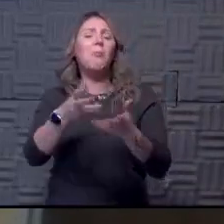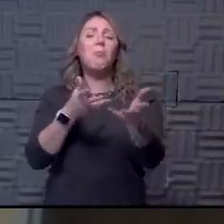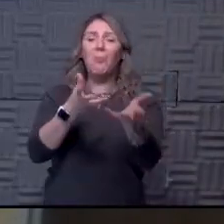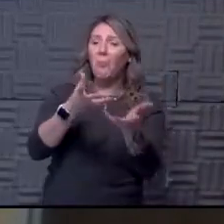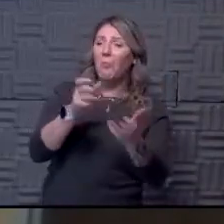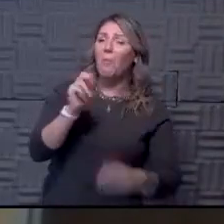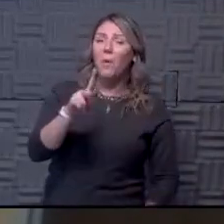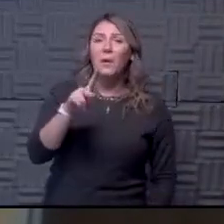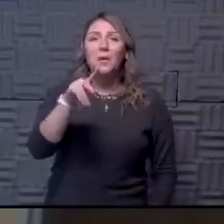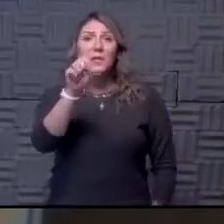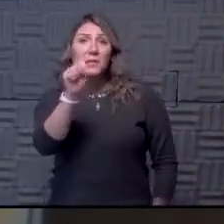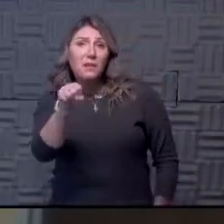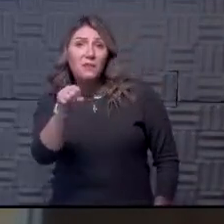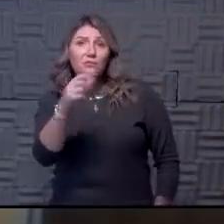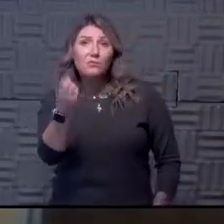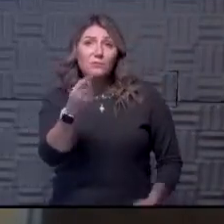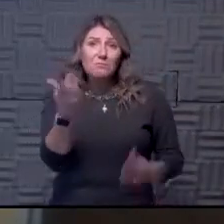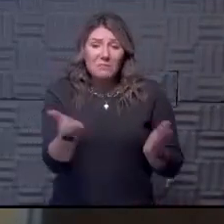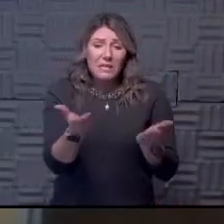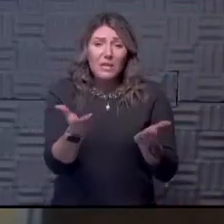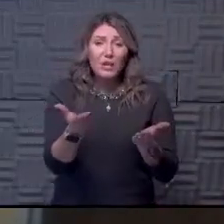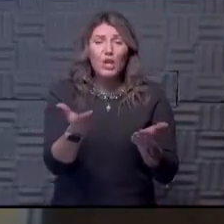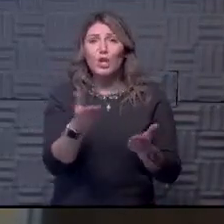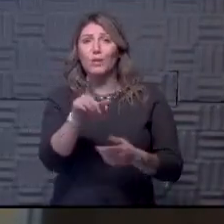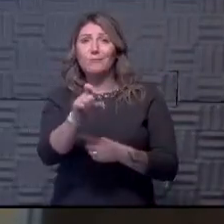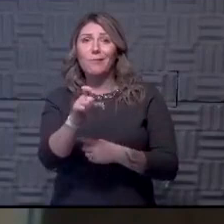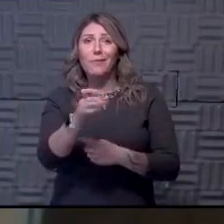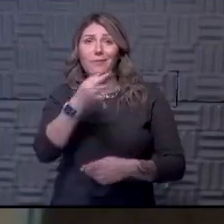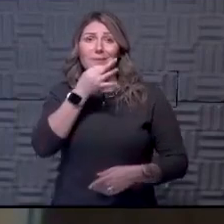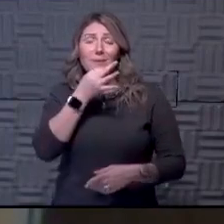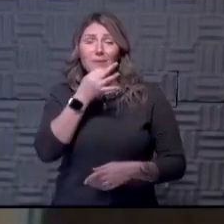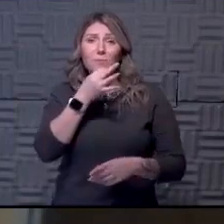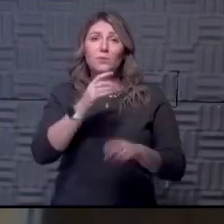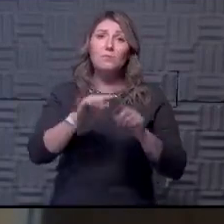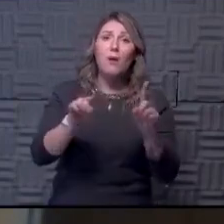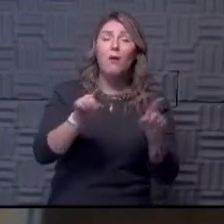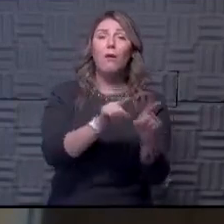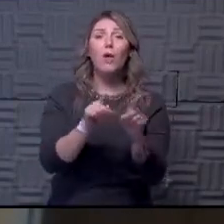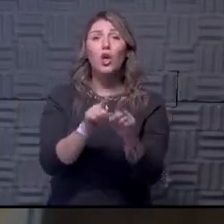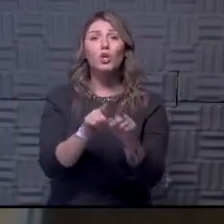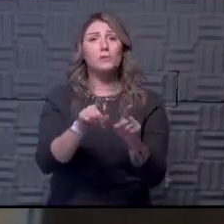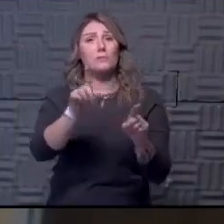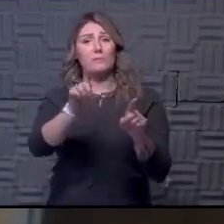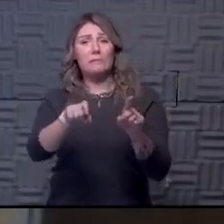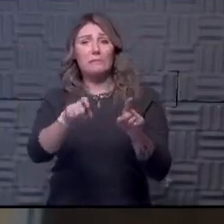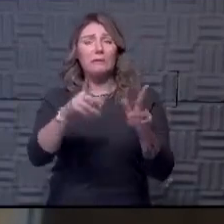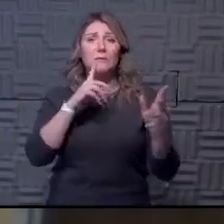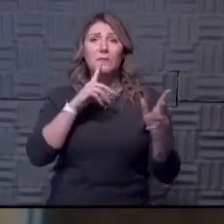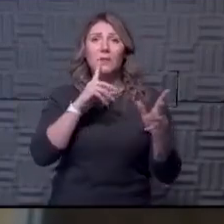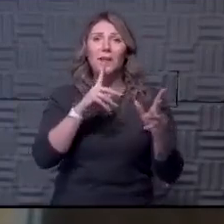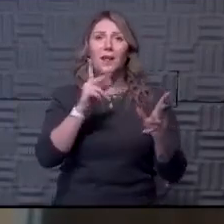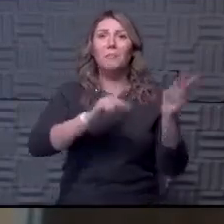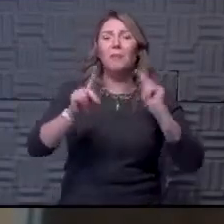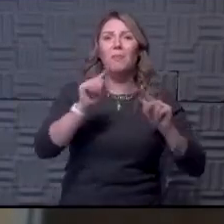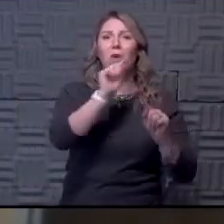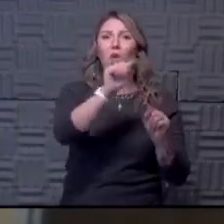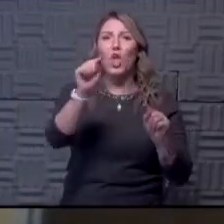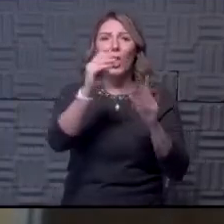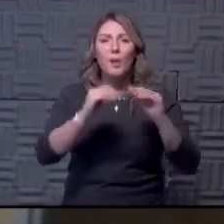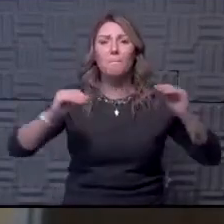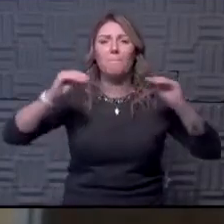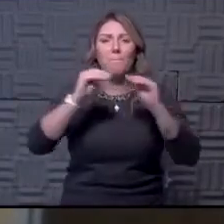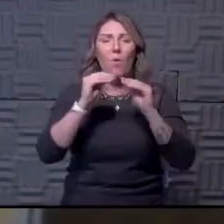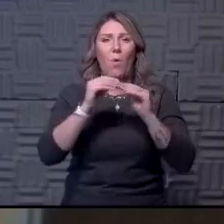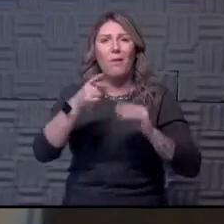yes. So there's something here about we need the experts, but we also around doing those they